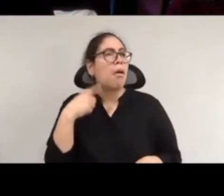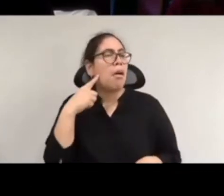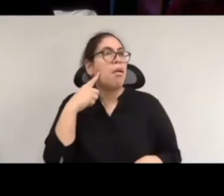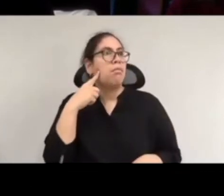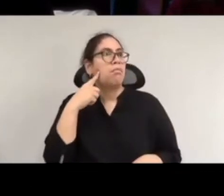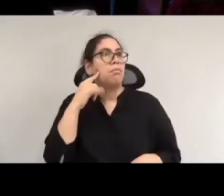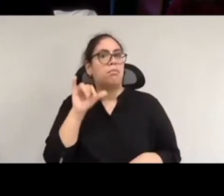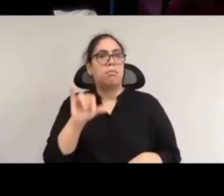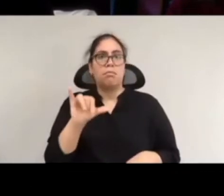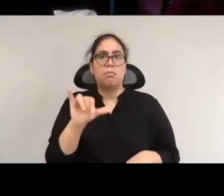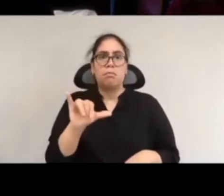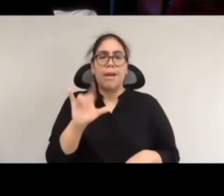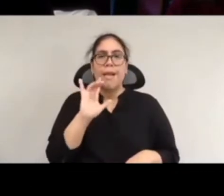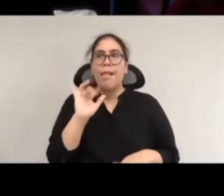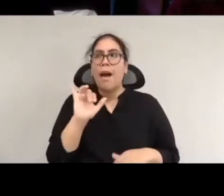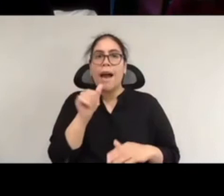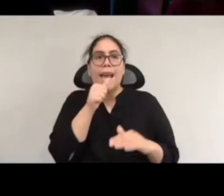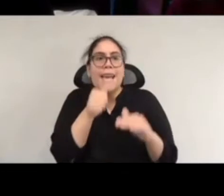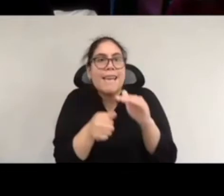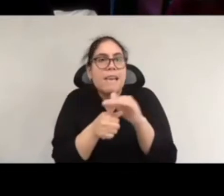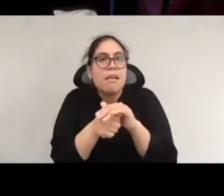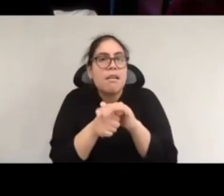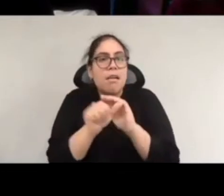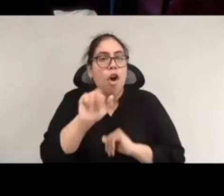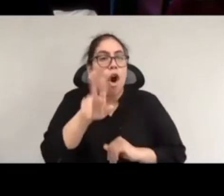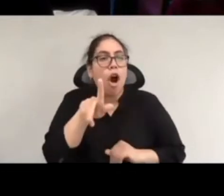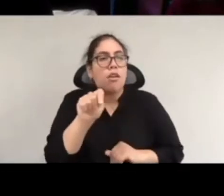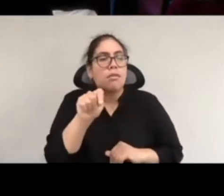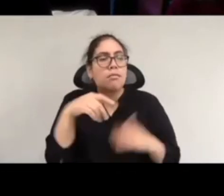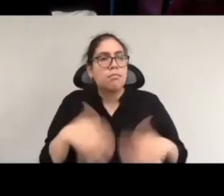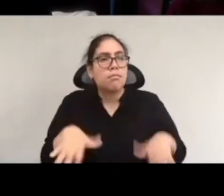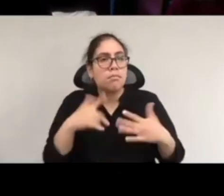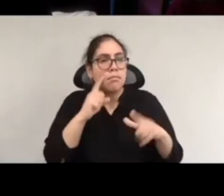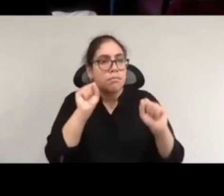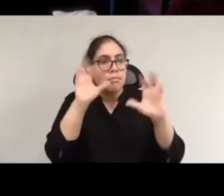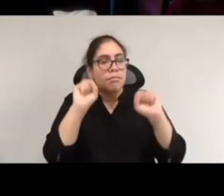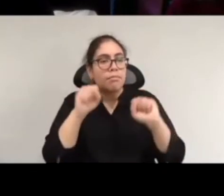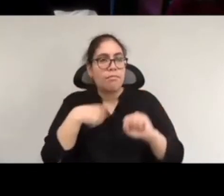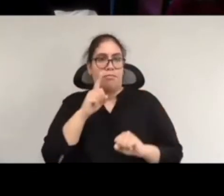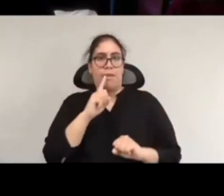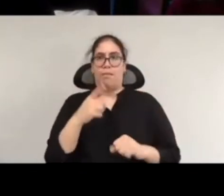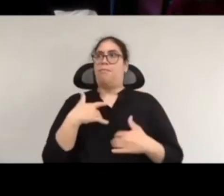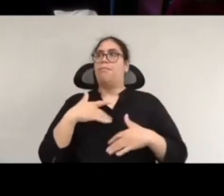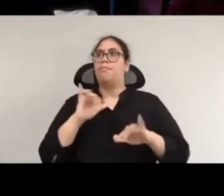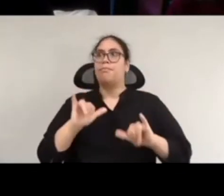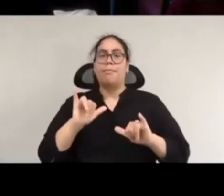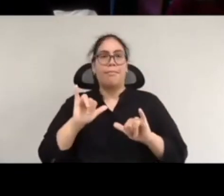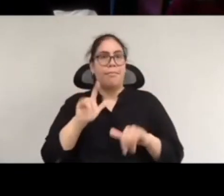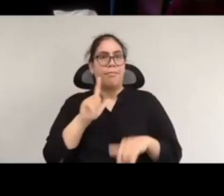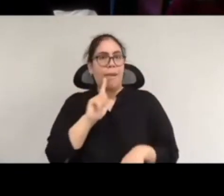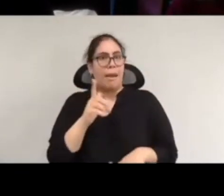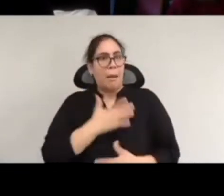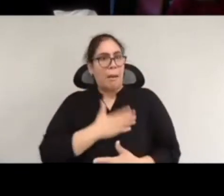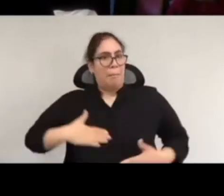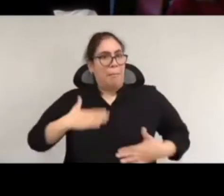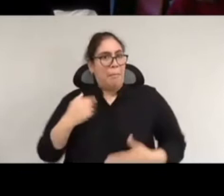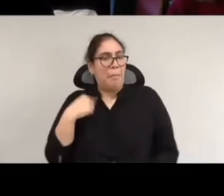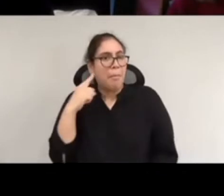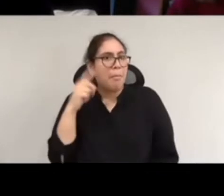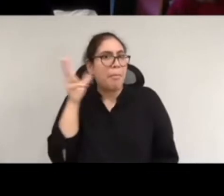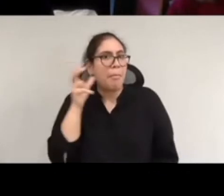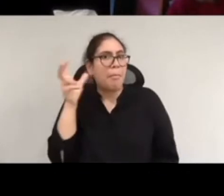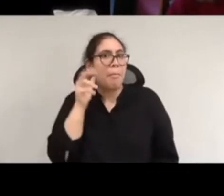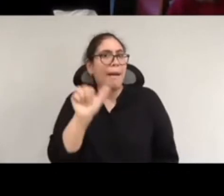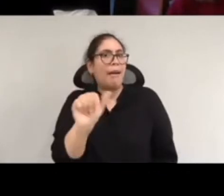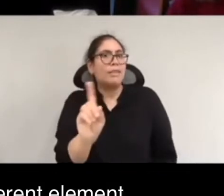art that I think is incredible. And I'm so glad I got introduced to it. And I actually enjoy listening to audio description just